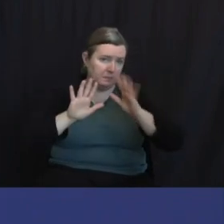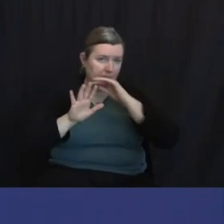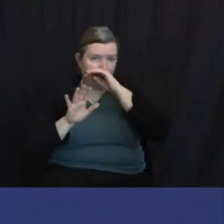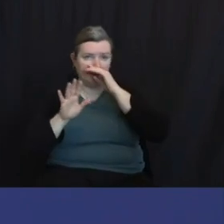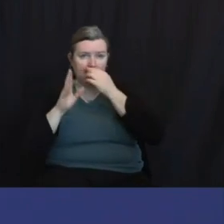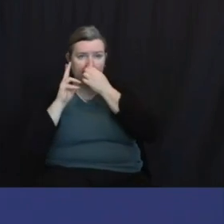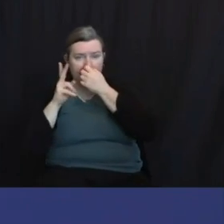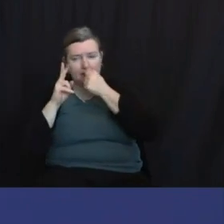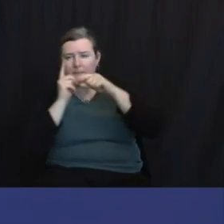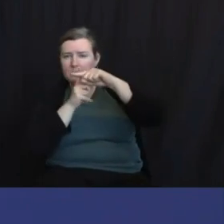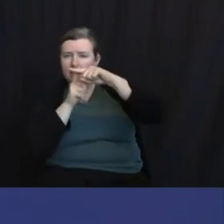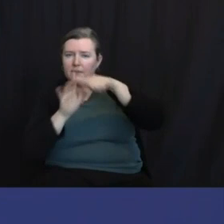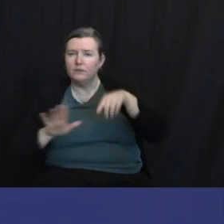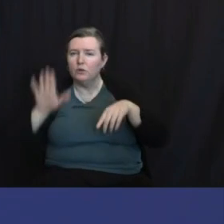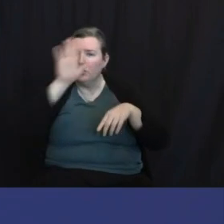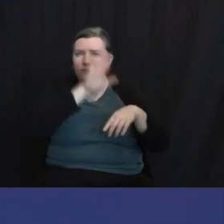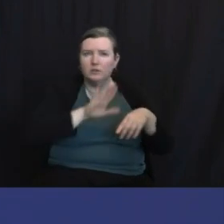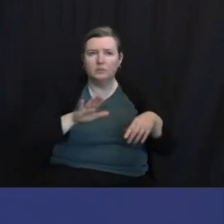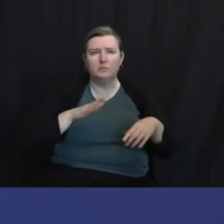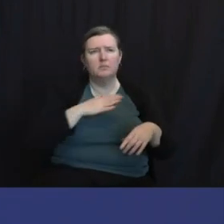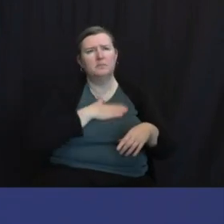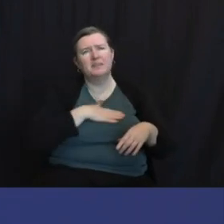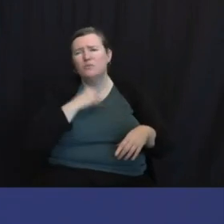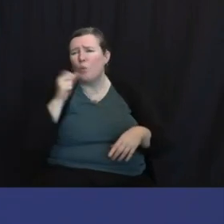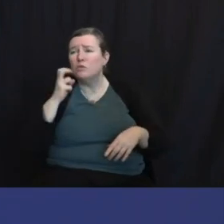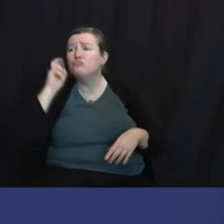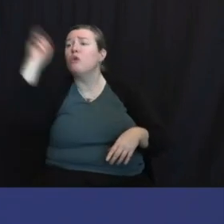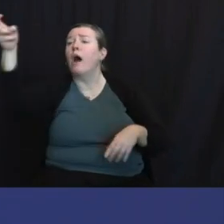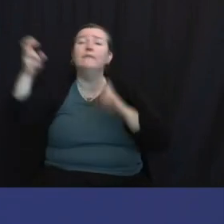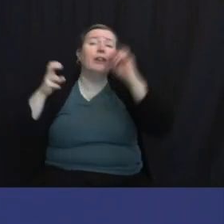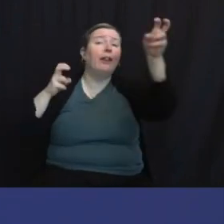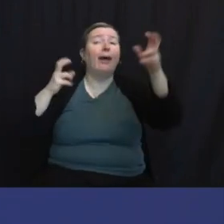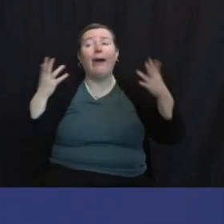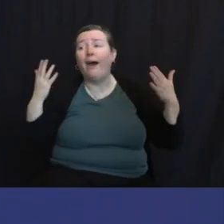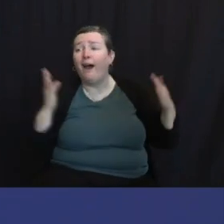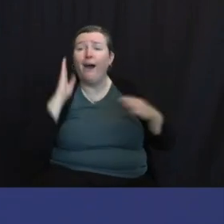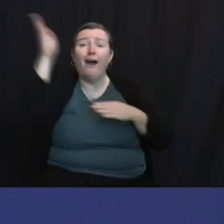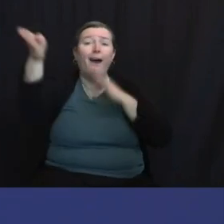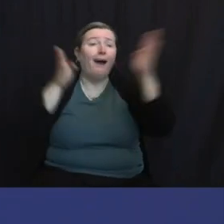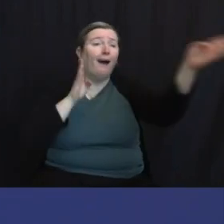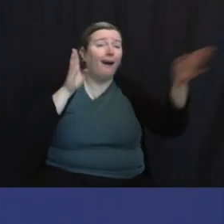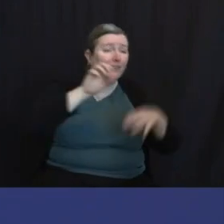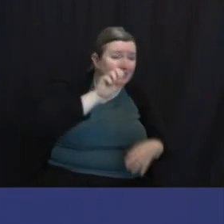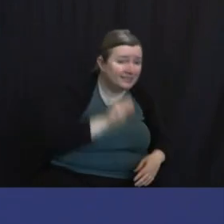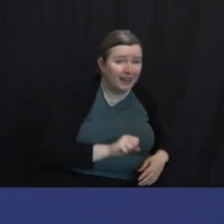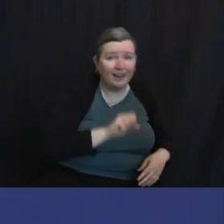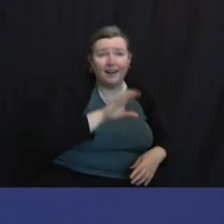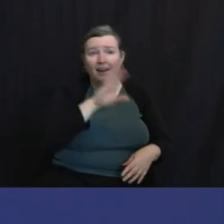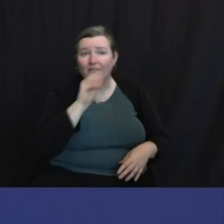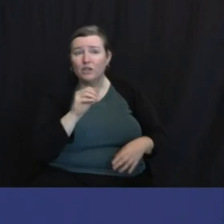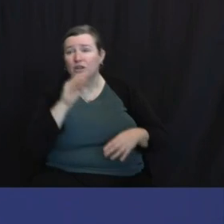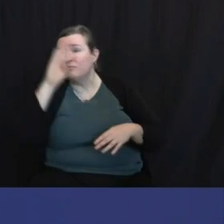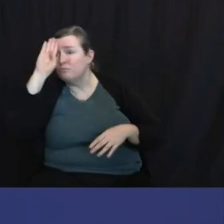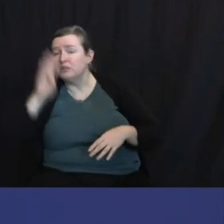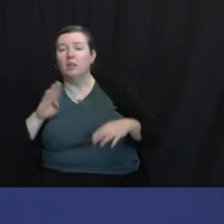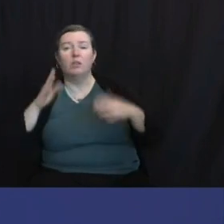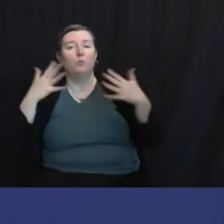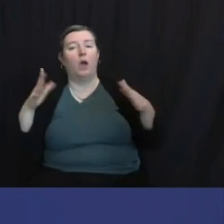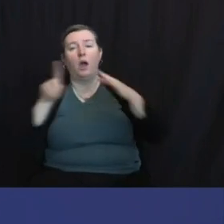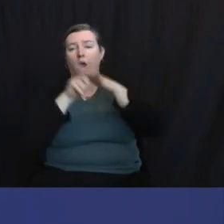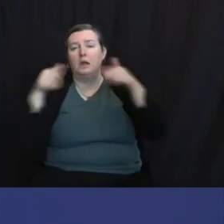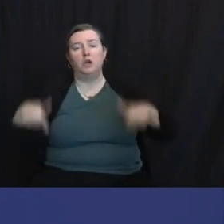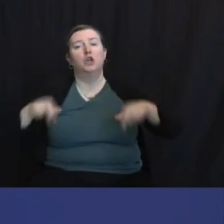now. Nothing against that, but I would think that's just a matter of time. And listen, as it relates